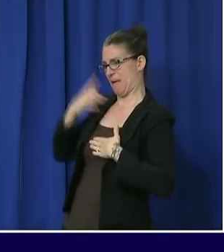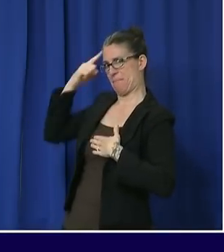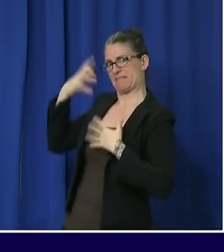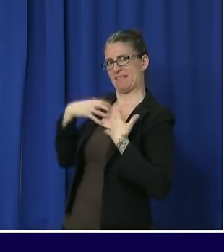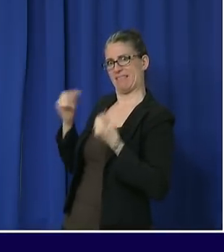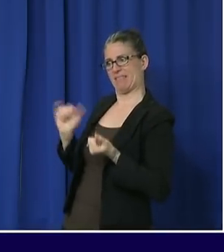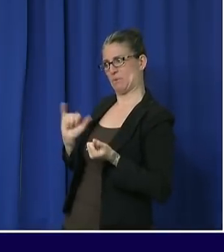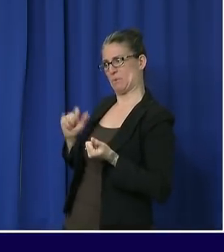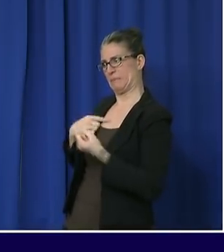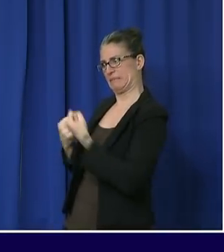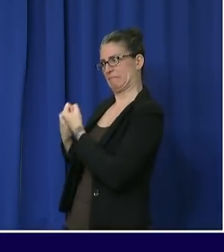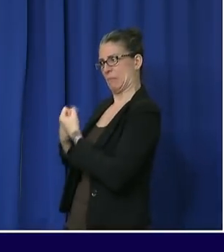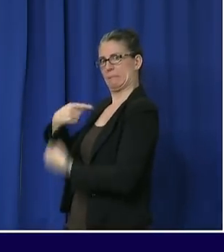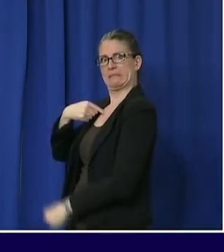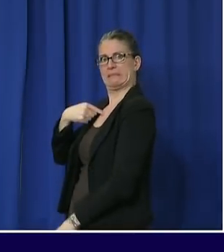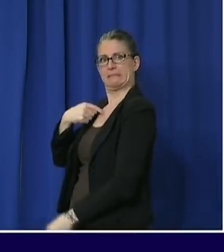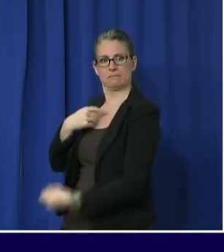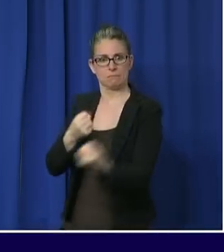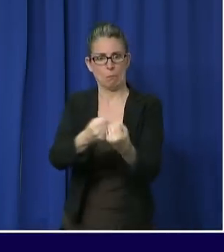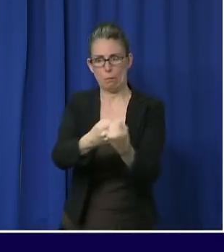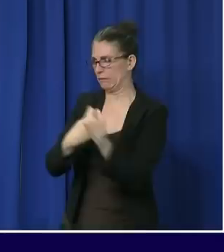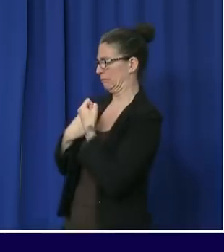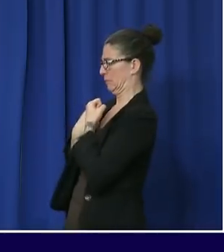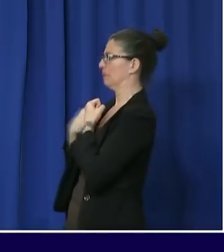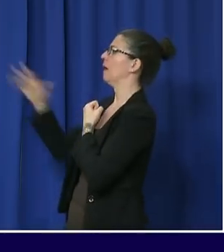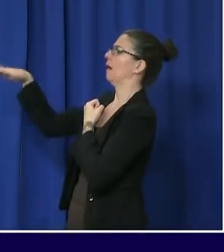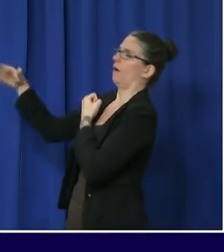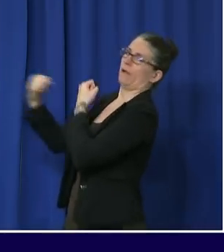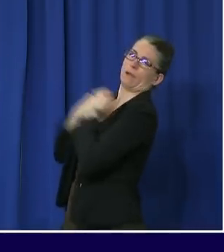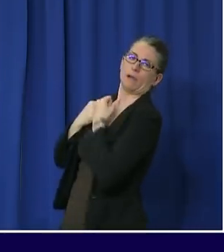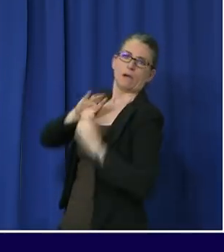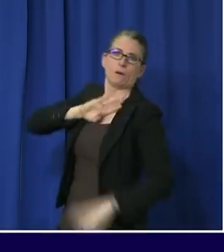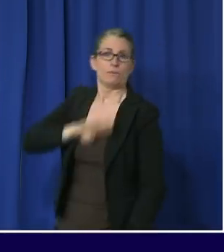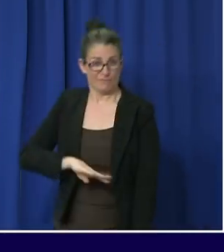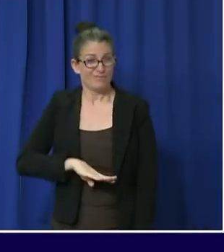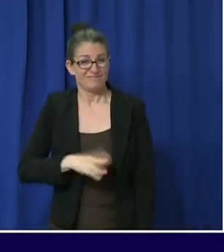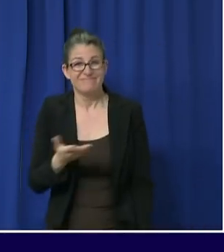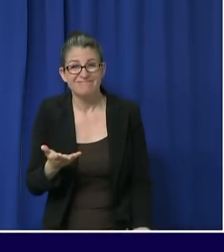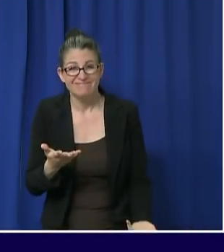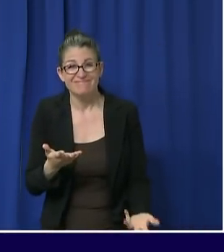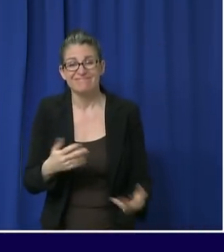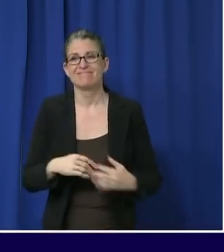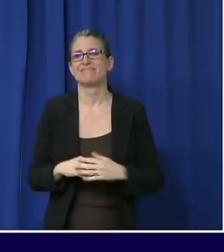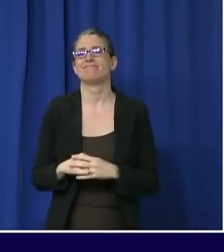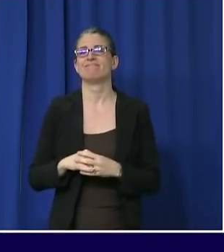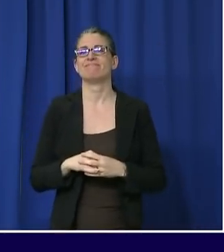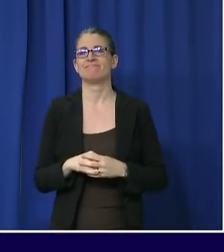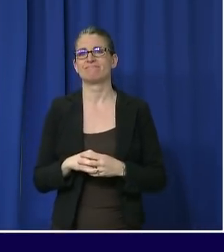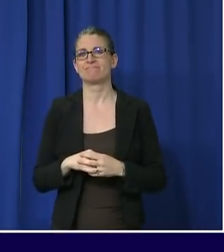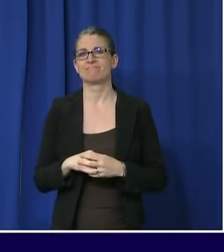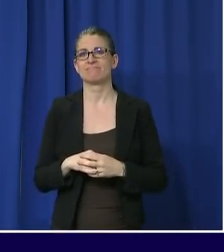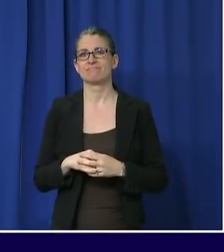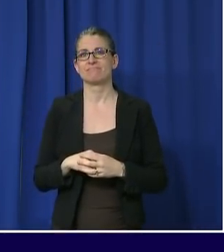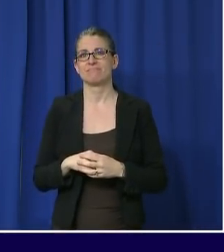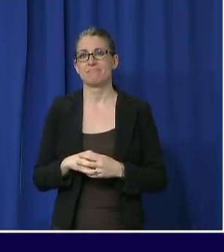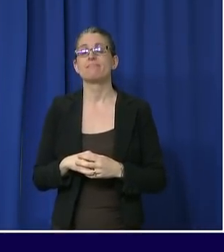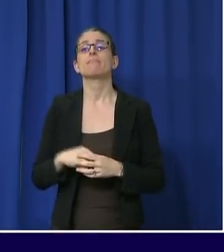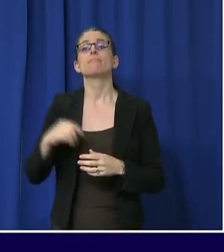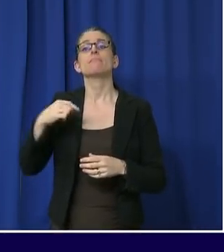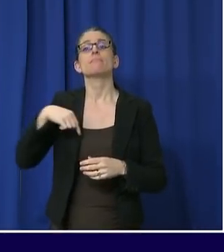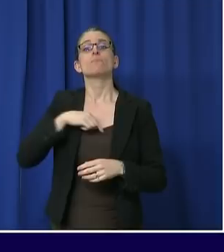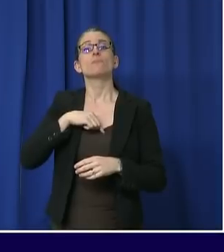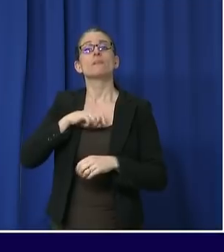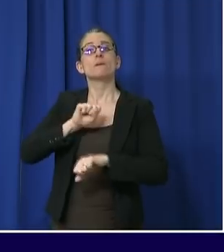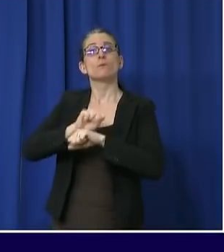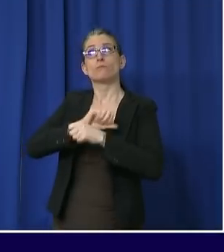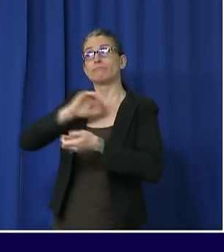Another activity on our public health emergency preparedness front has been our efforts working in partnership with the National Guard